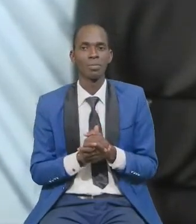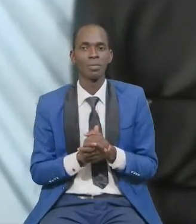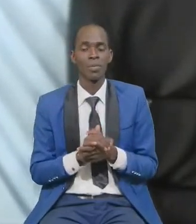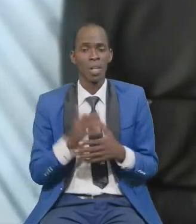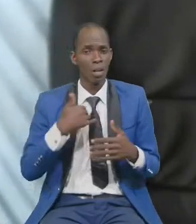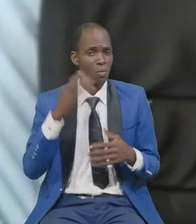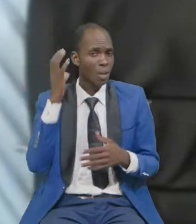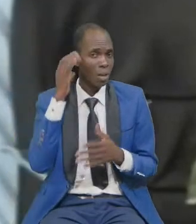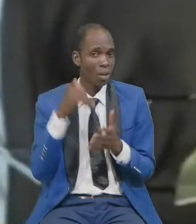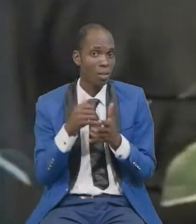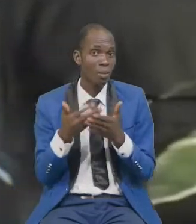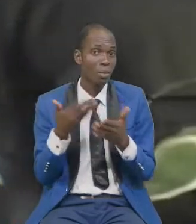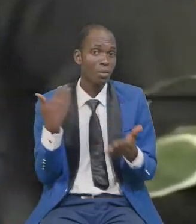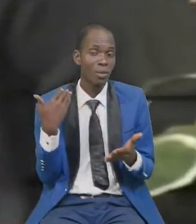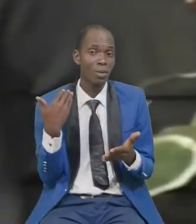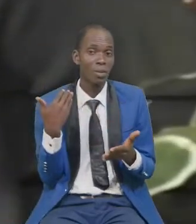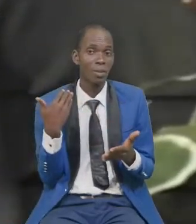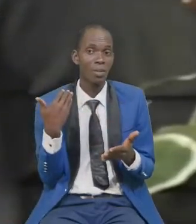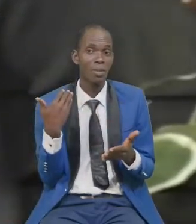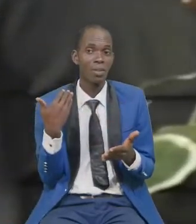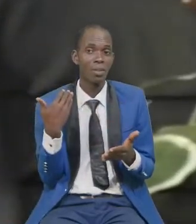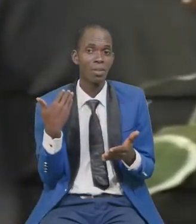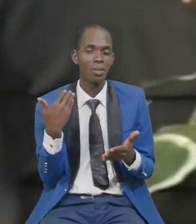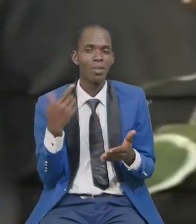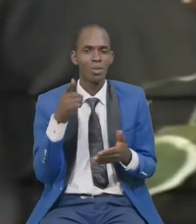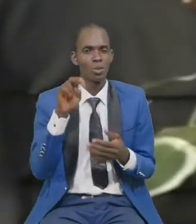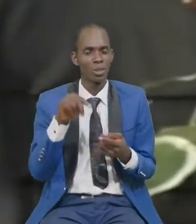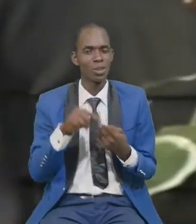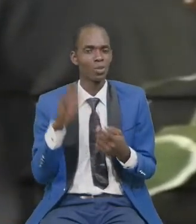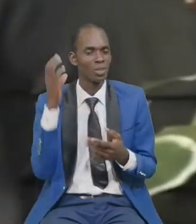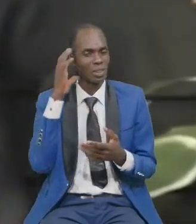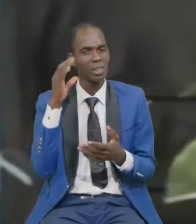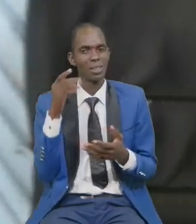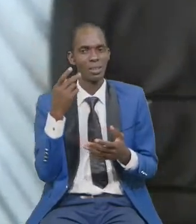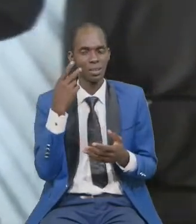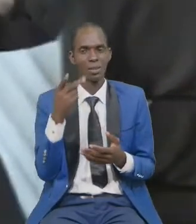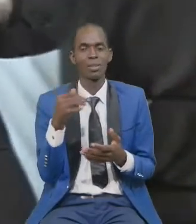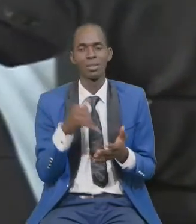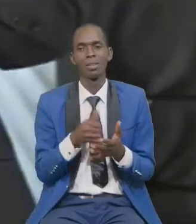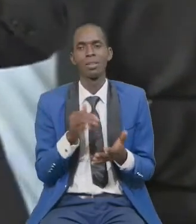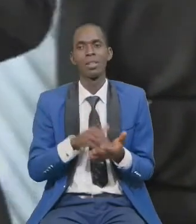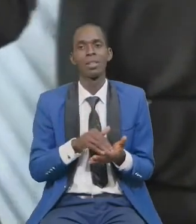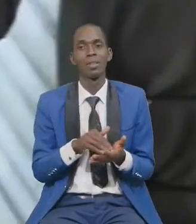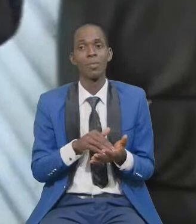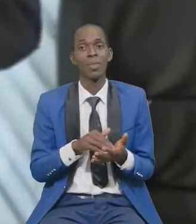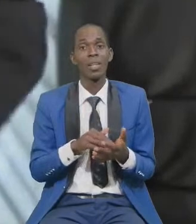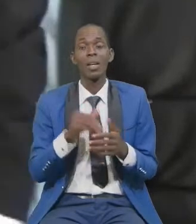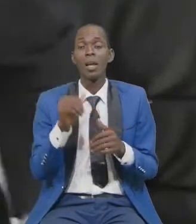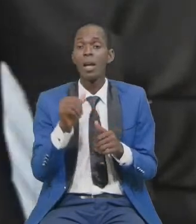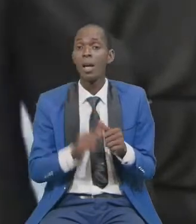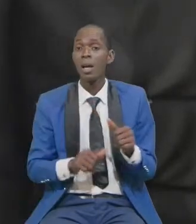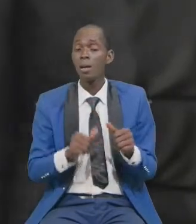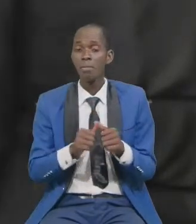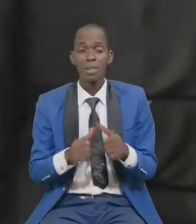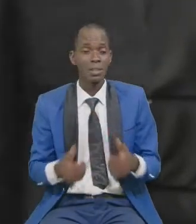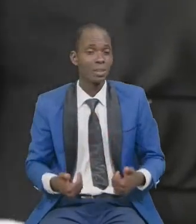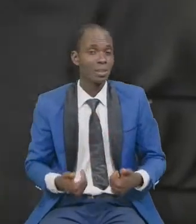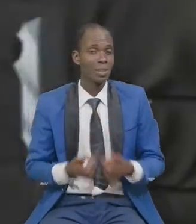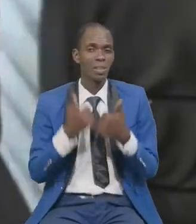Have you heard that before? You need to hear that again. Every challenge you go